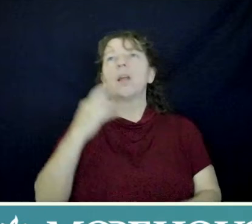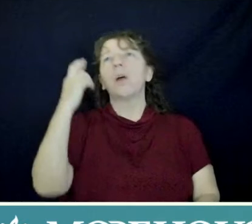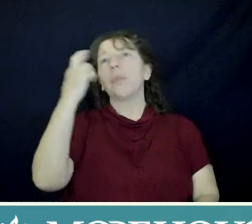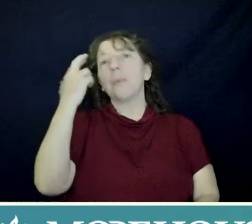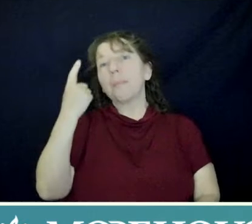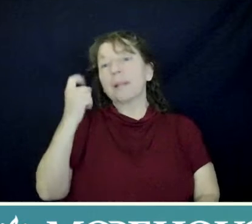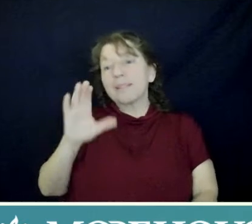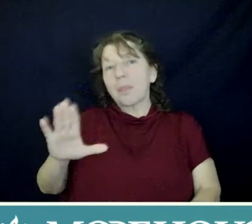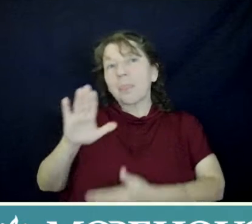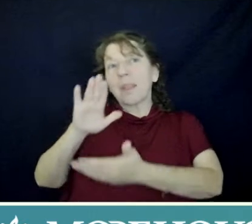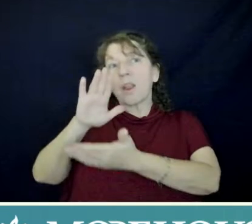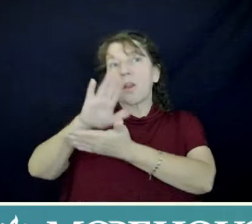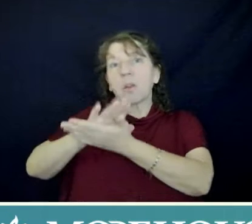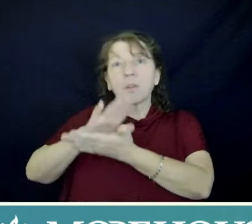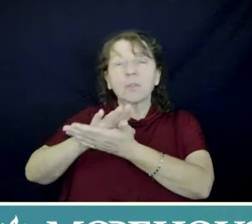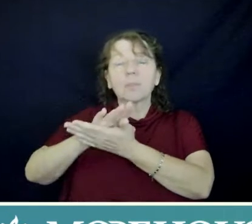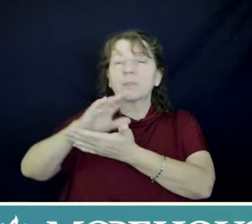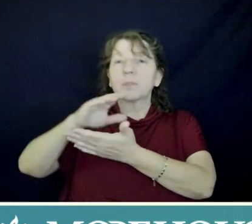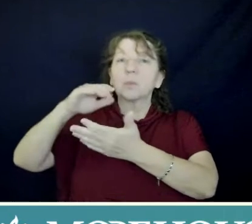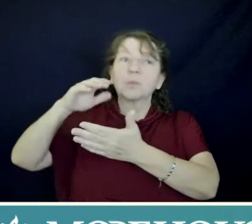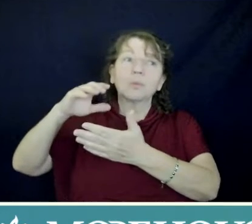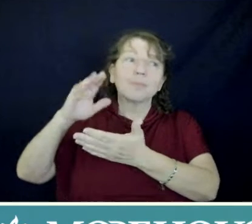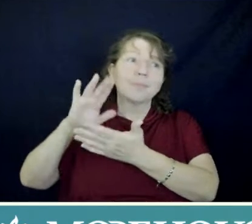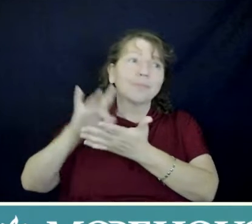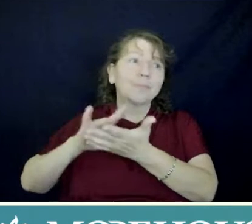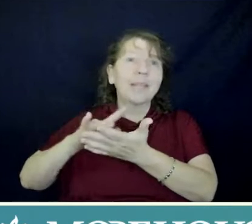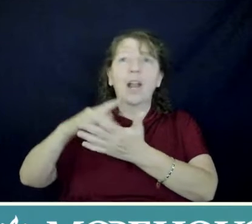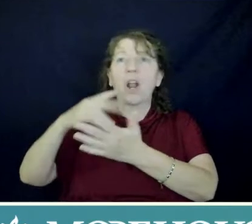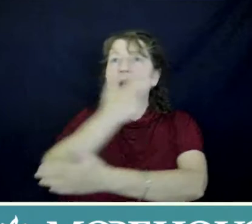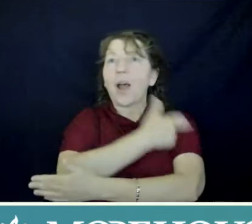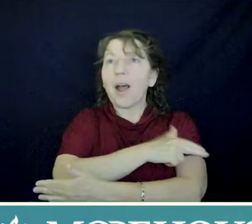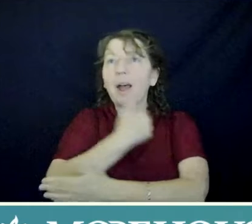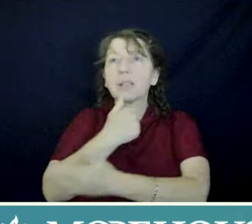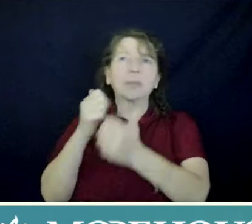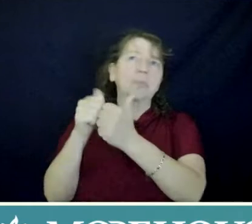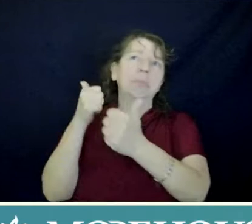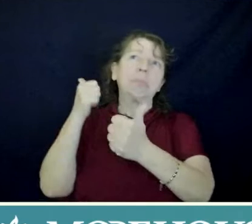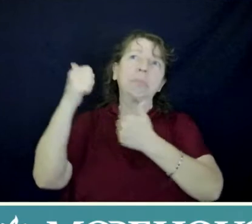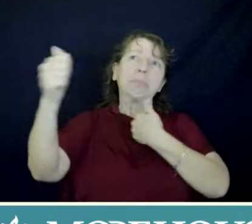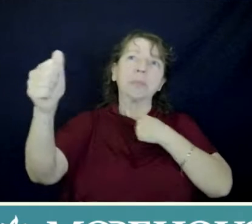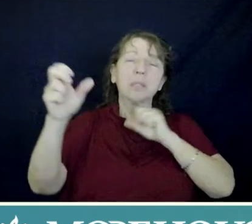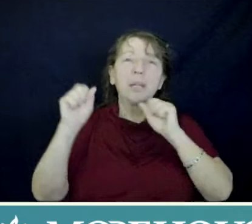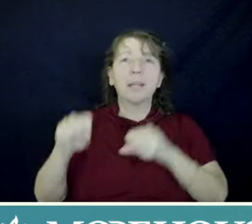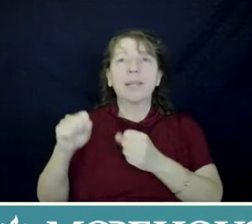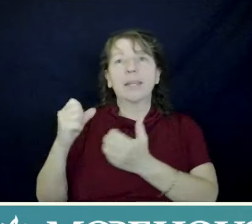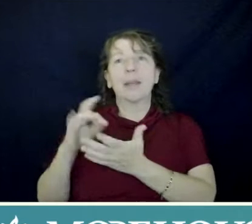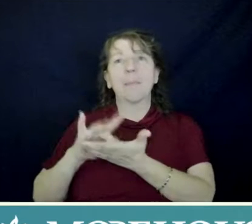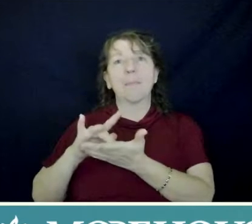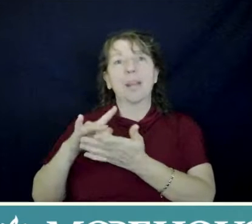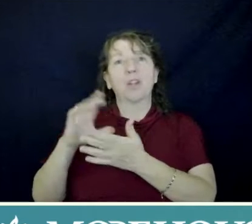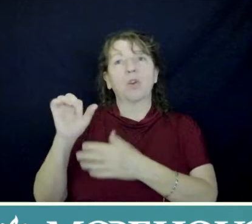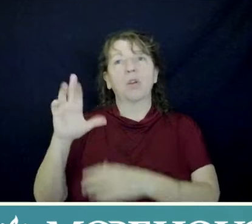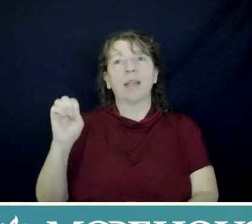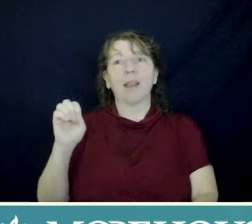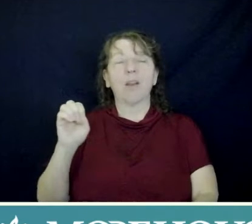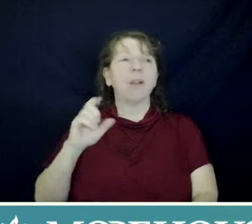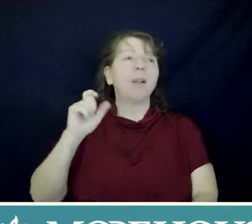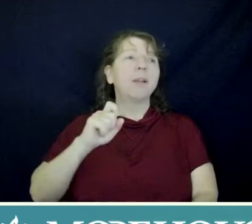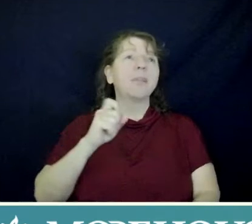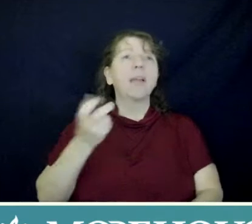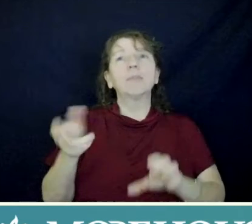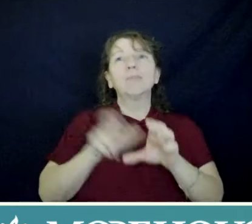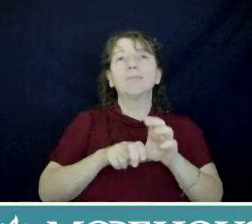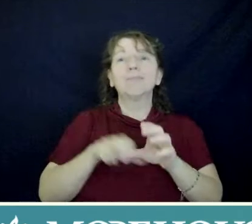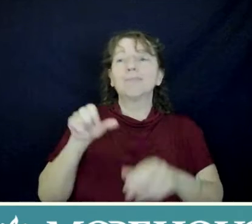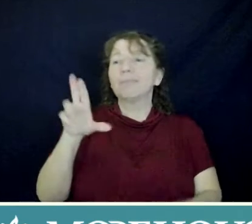where these individuals have to access can be quite a distance. They have to use public transportation, and those who are fortunate to